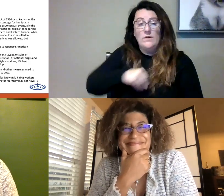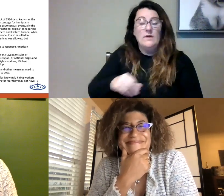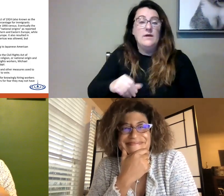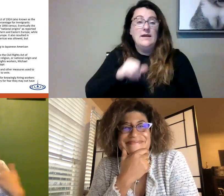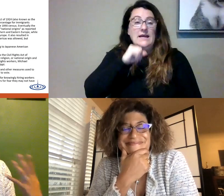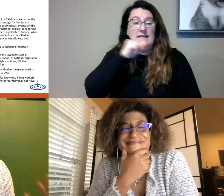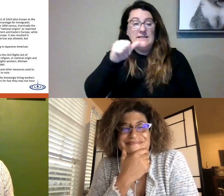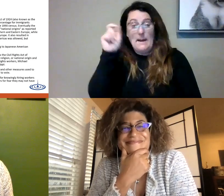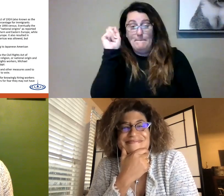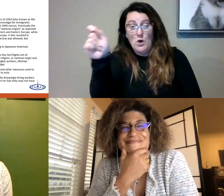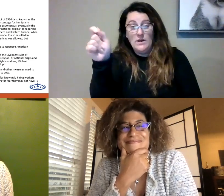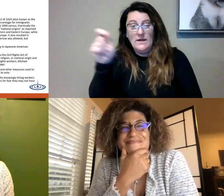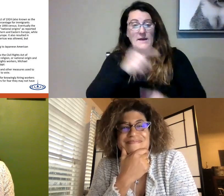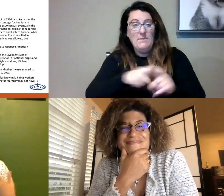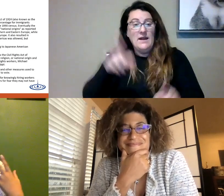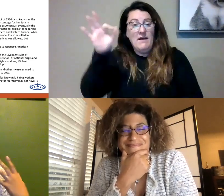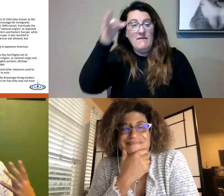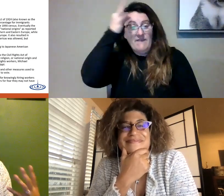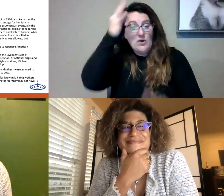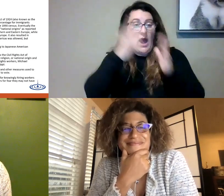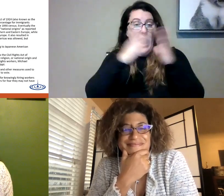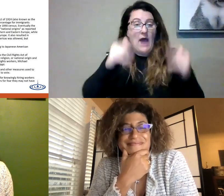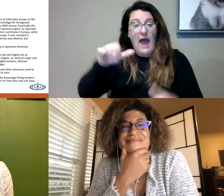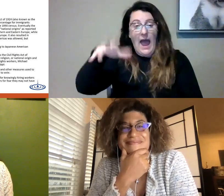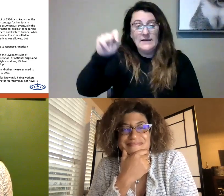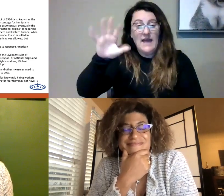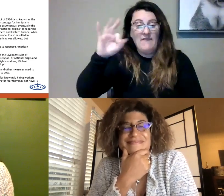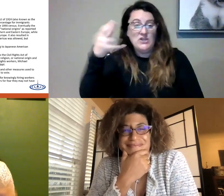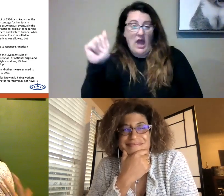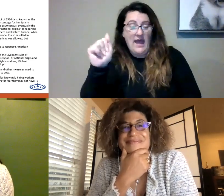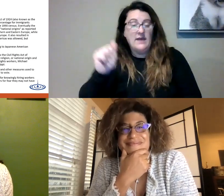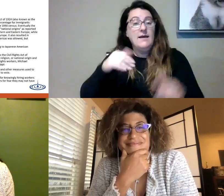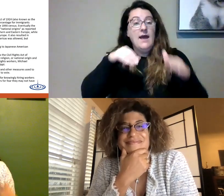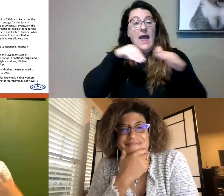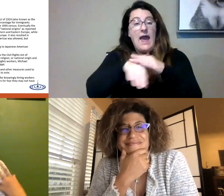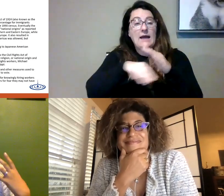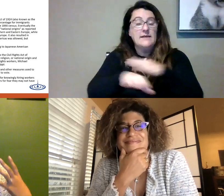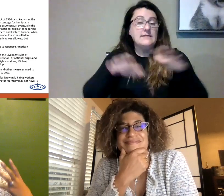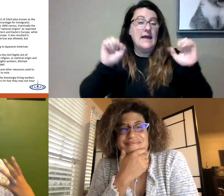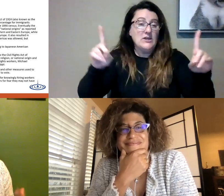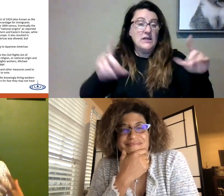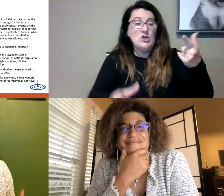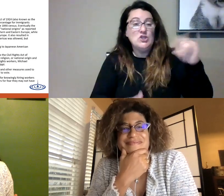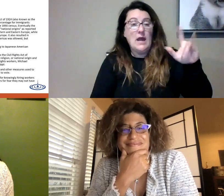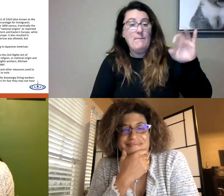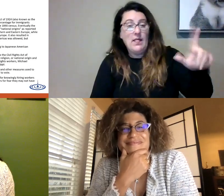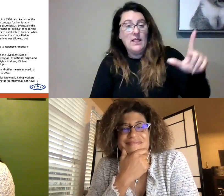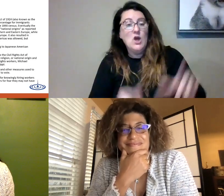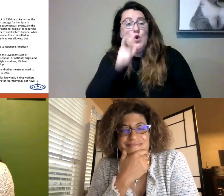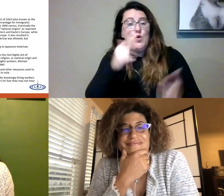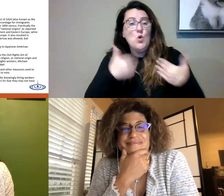but I'm thinking about the Federal Housing Act. I'm thinking about access to education, the GI Bill, thinking about who had